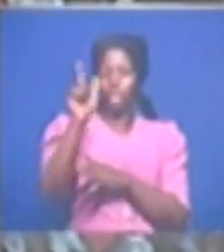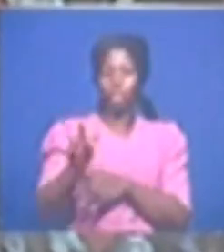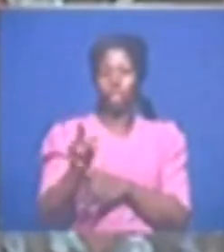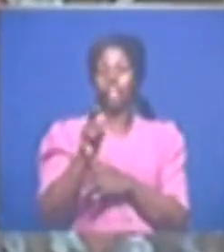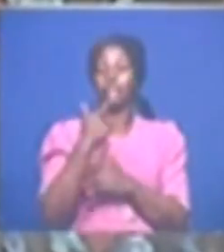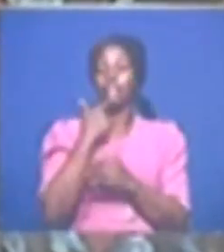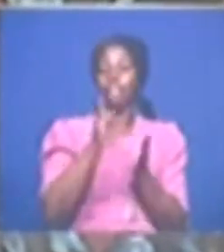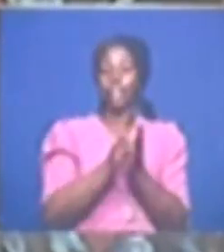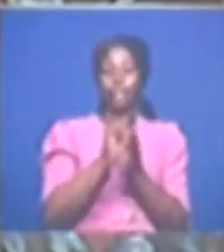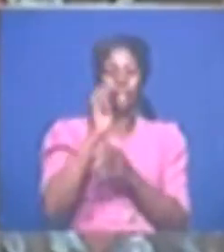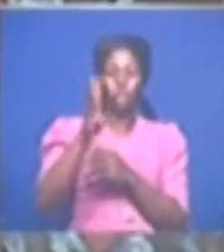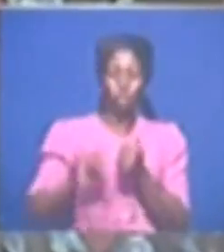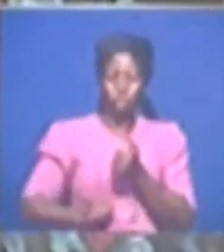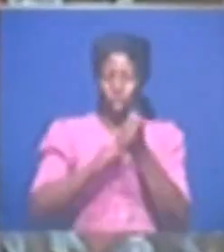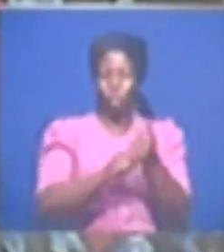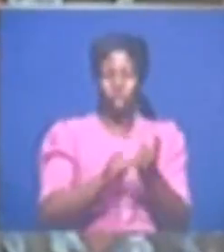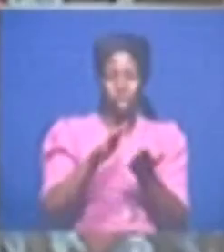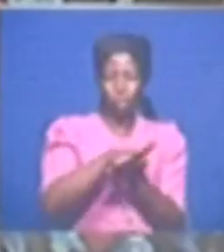on their track record.